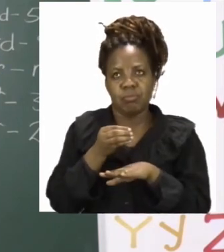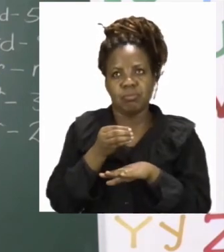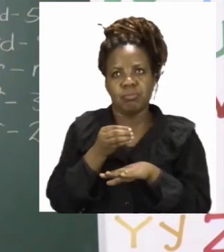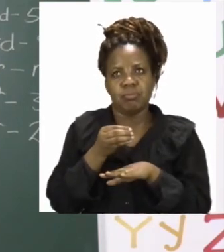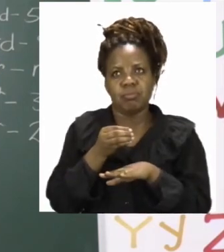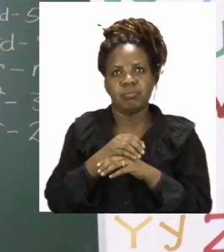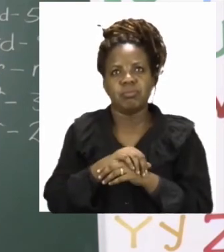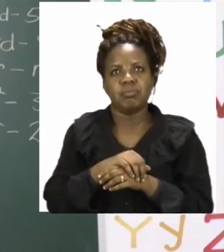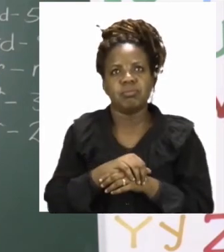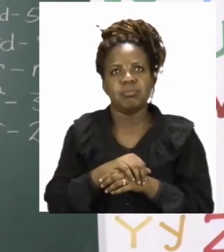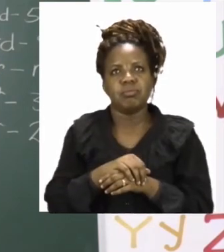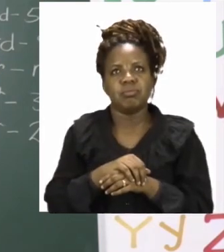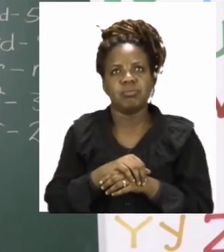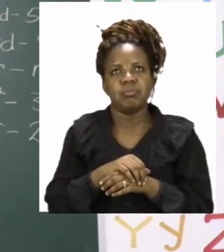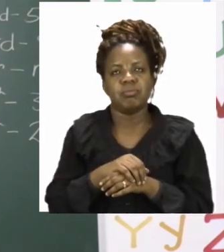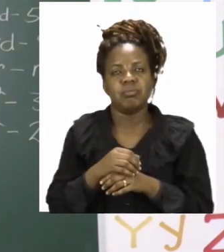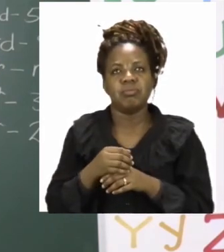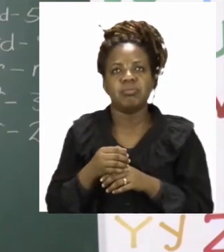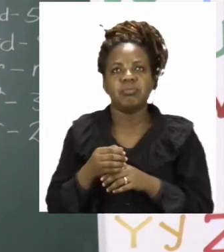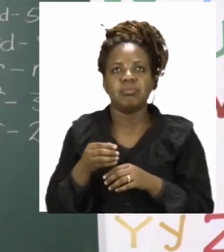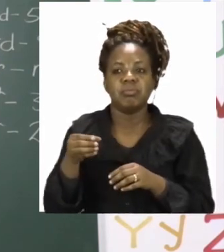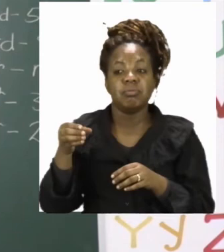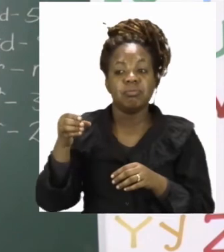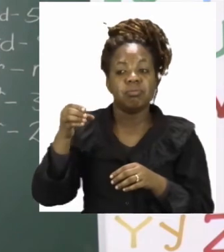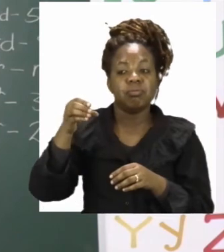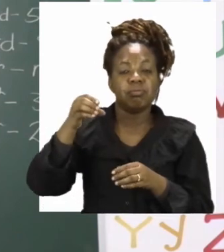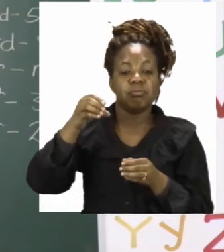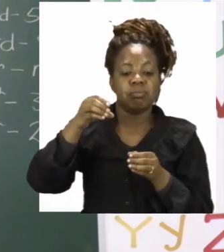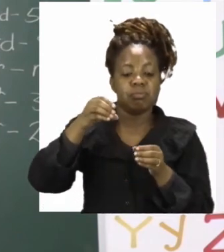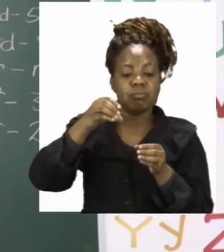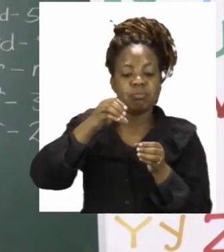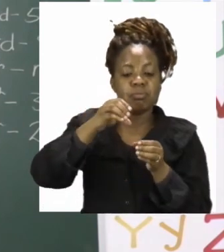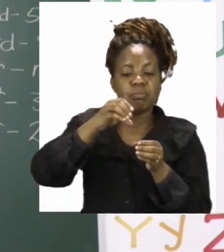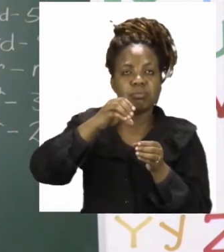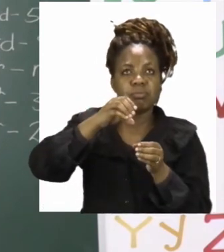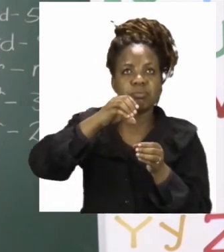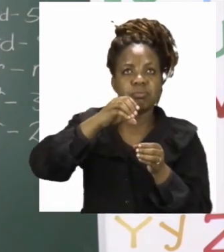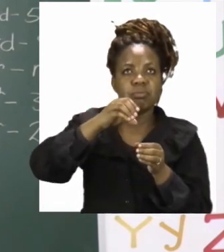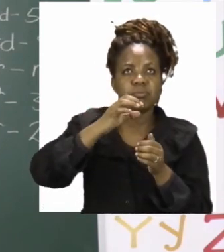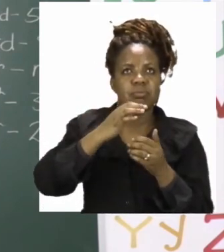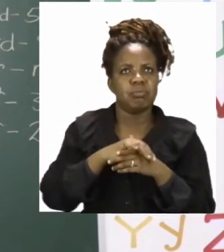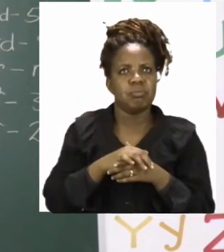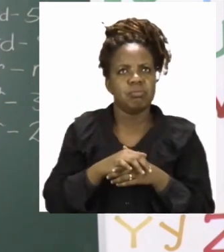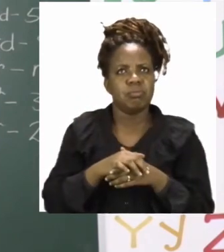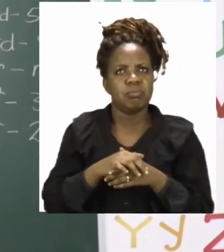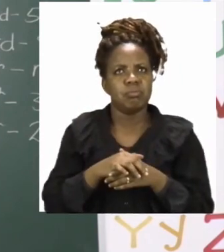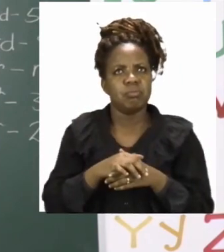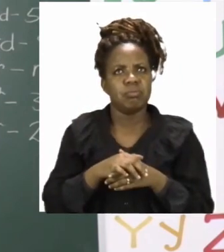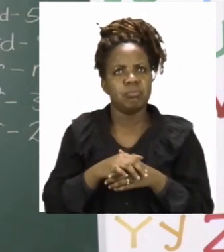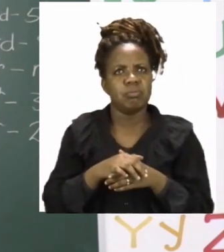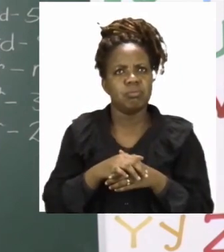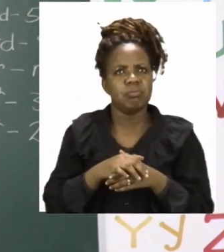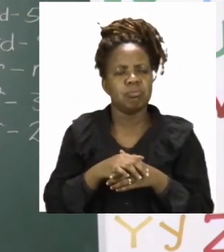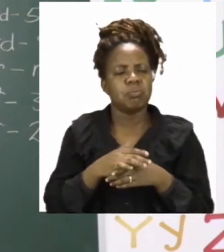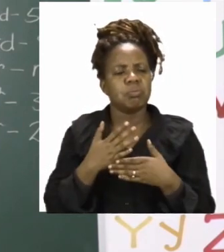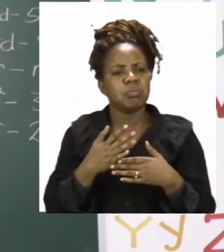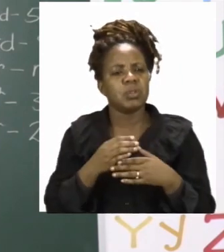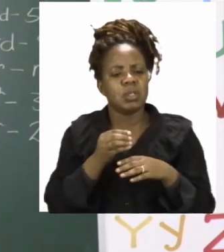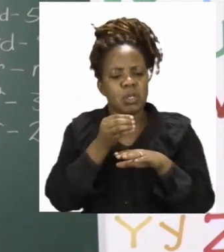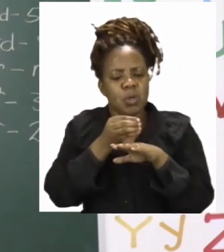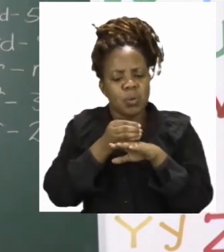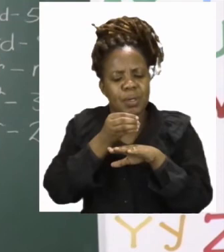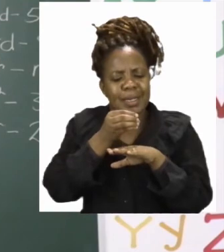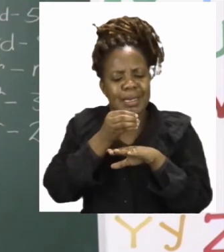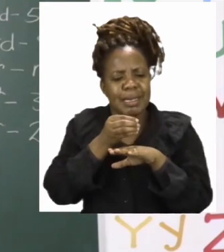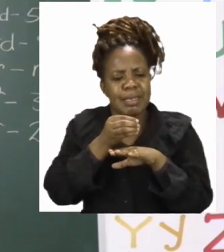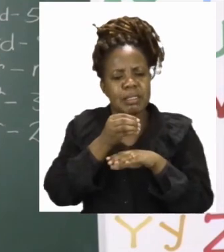still holding my 1 liter. If I pour everything in here, will the glass be more or less